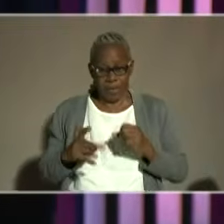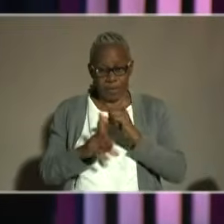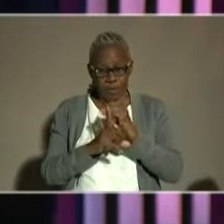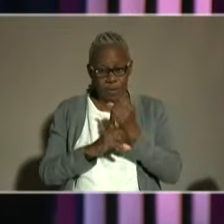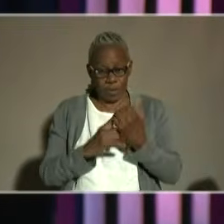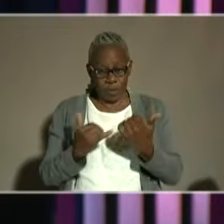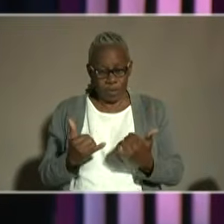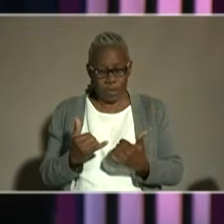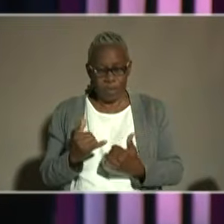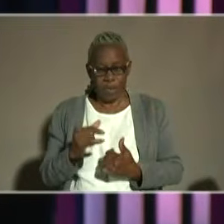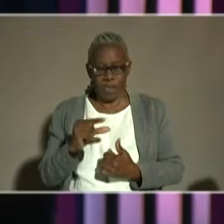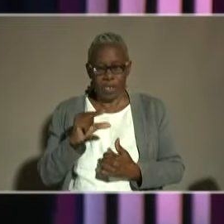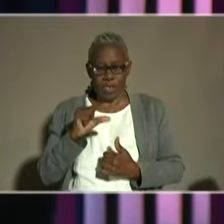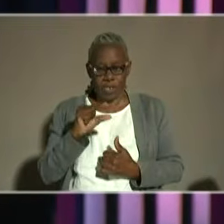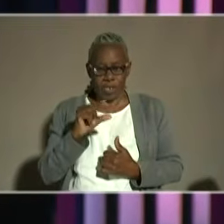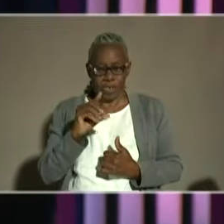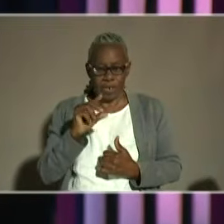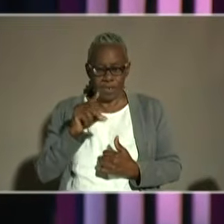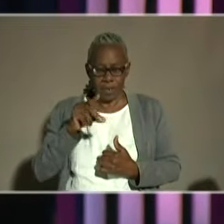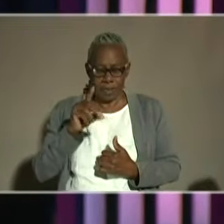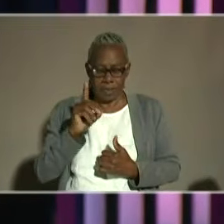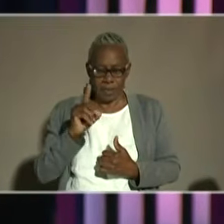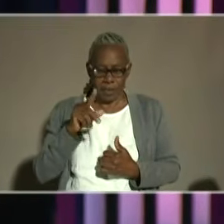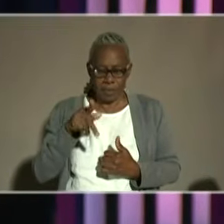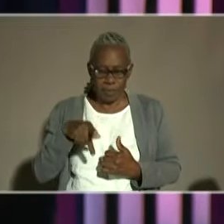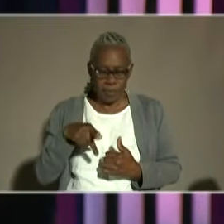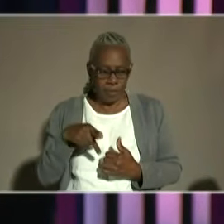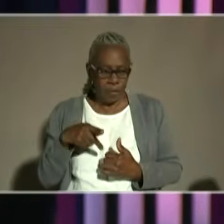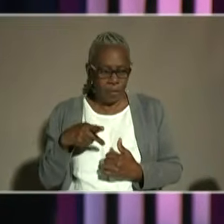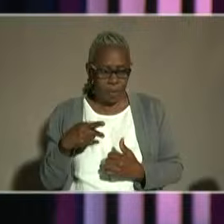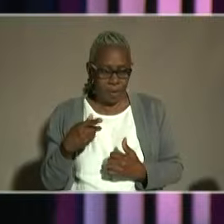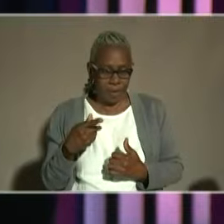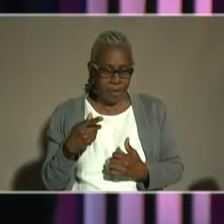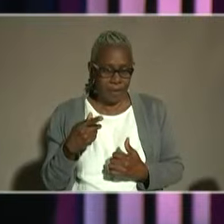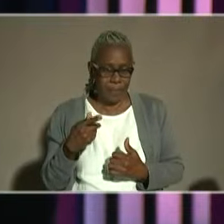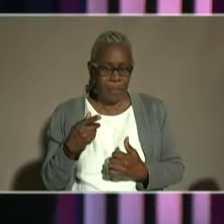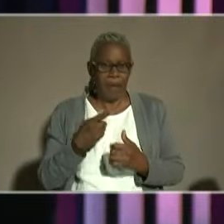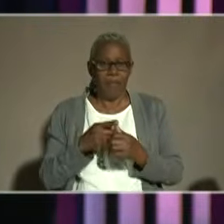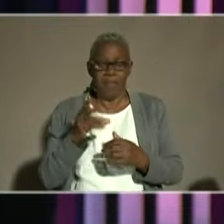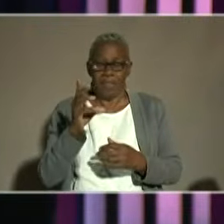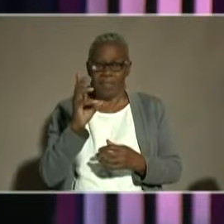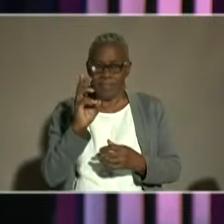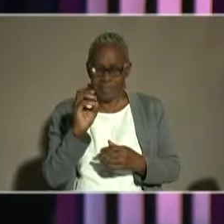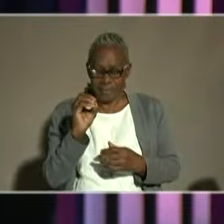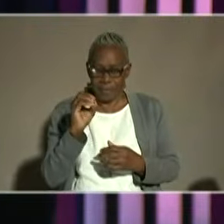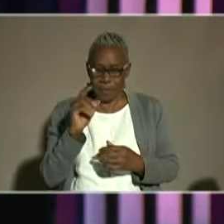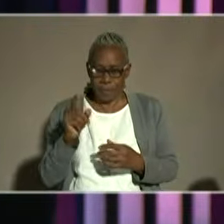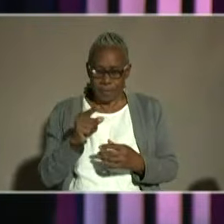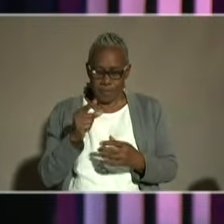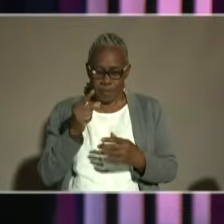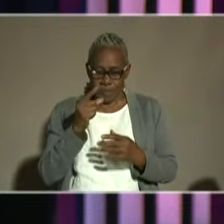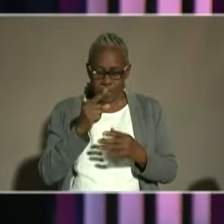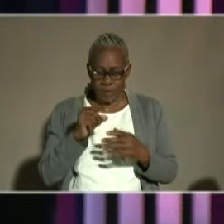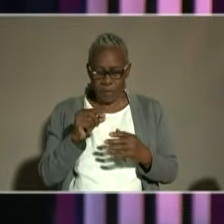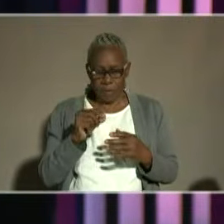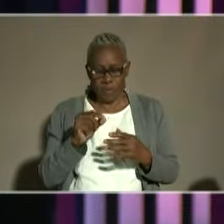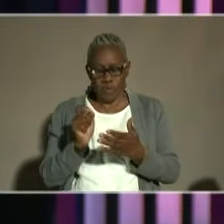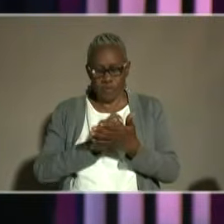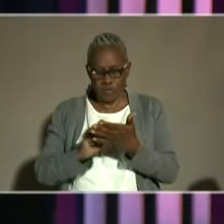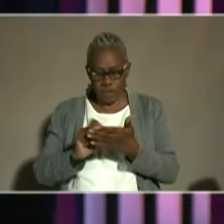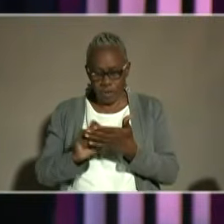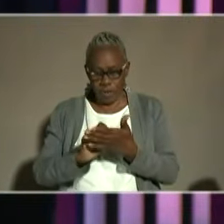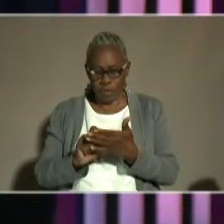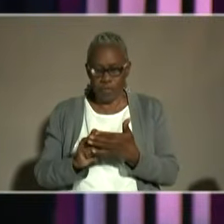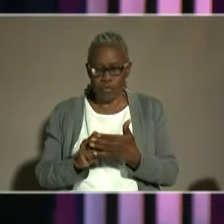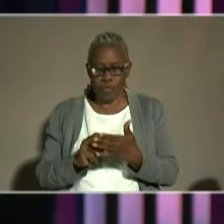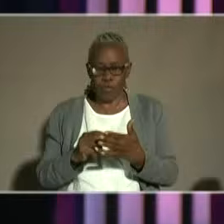debt-to-GDP ratio has achieved, or is on the cusp of achieving, the 60%, which was written into the fiscal rules by Portia